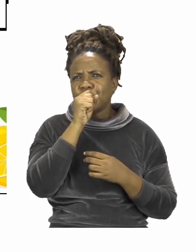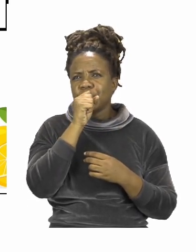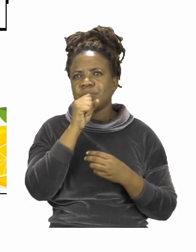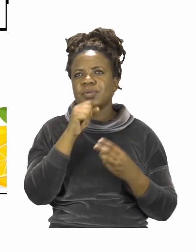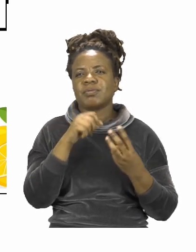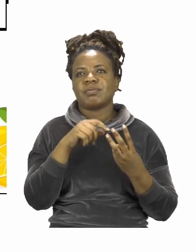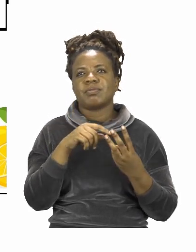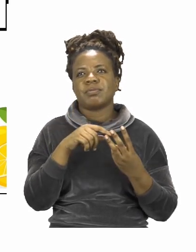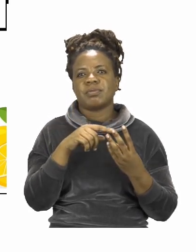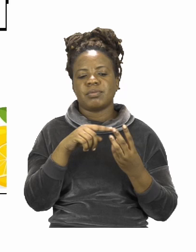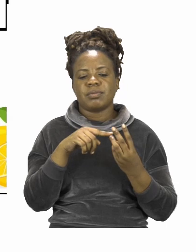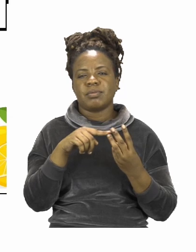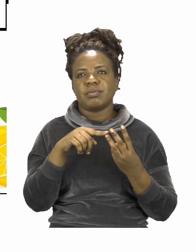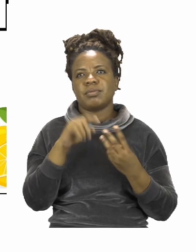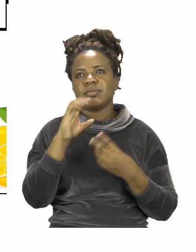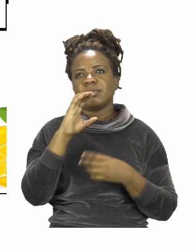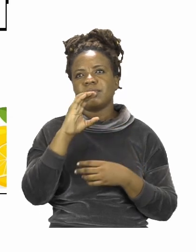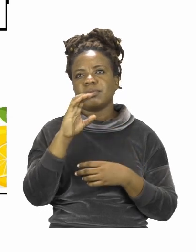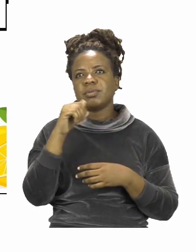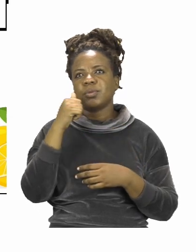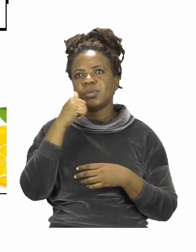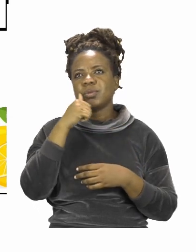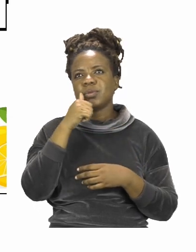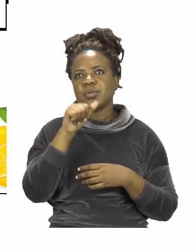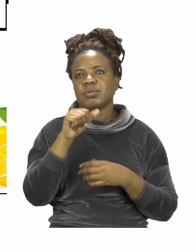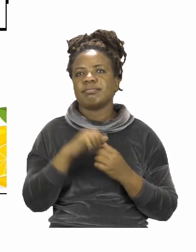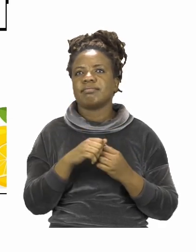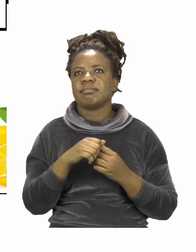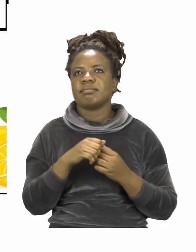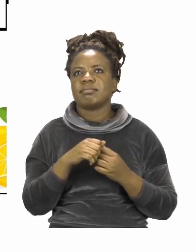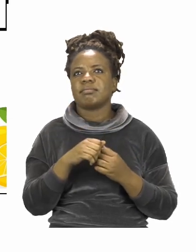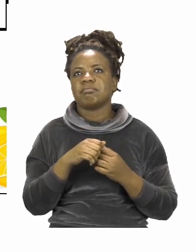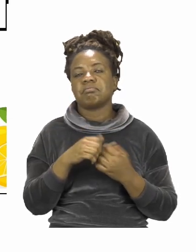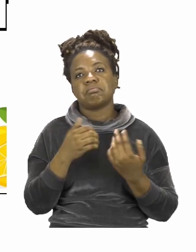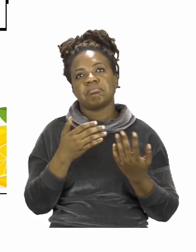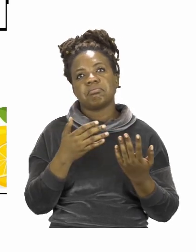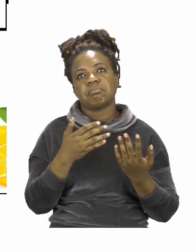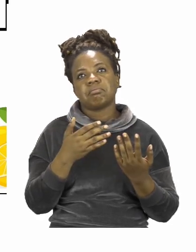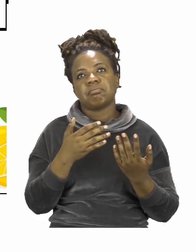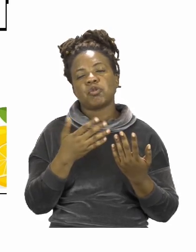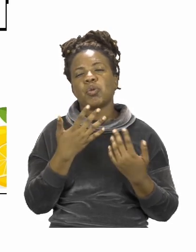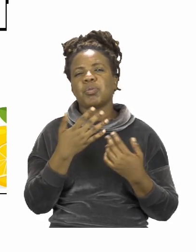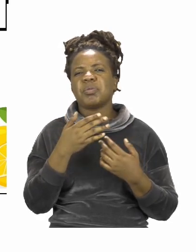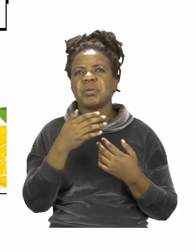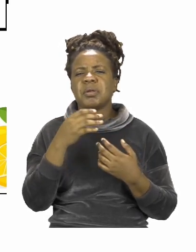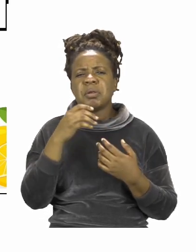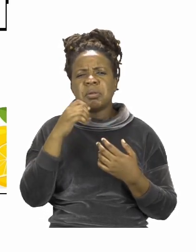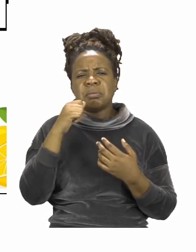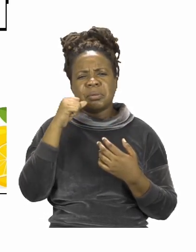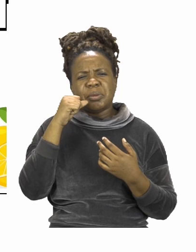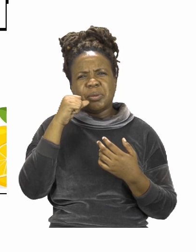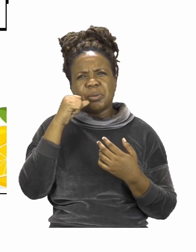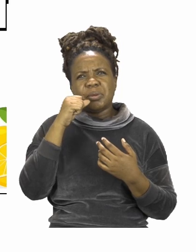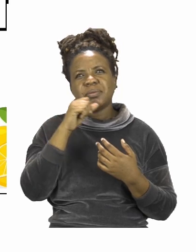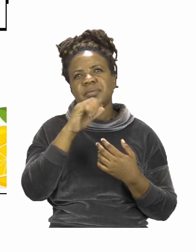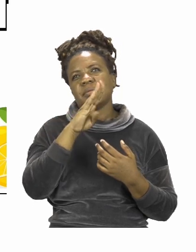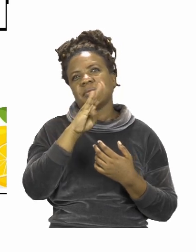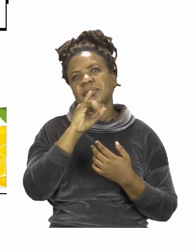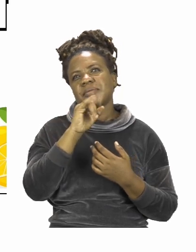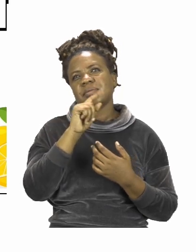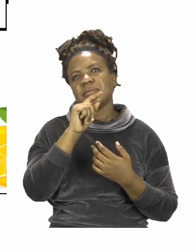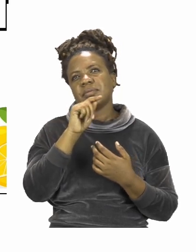sweet lemon. So I think it's either A, bitter, or B,